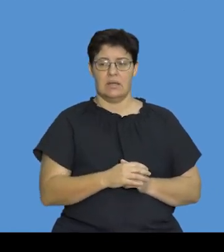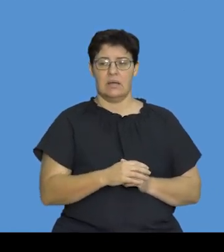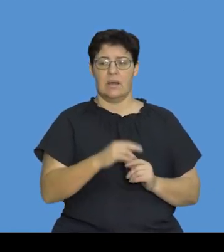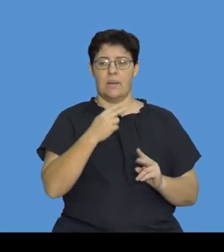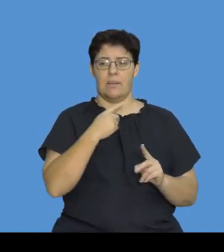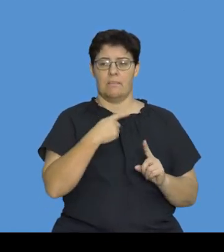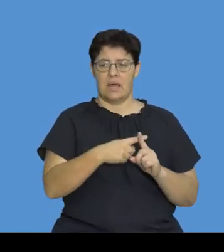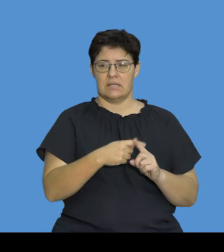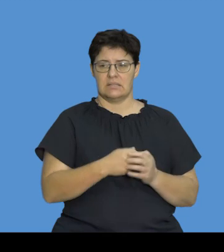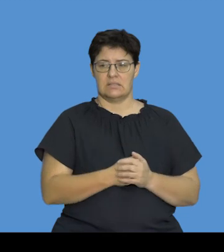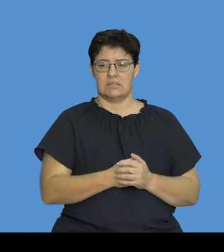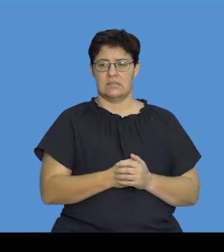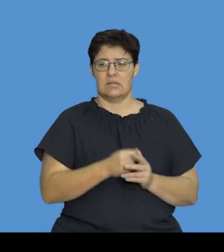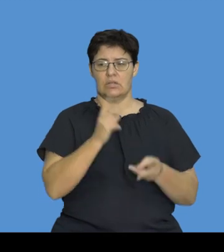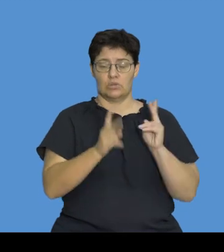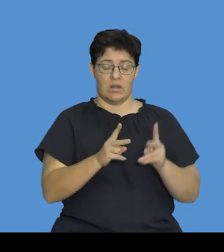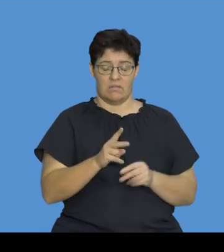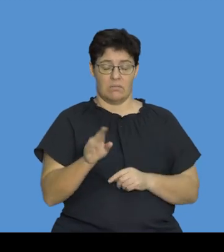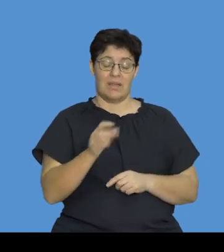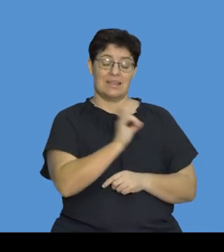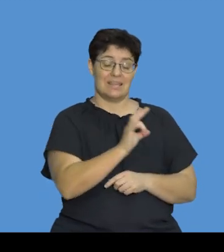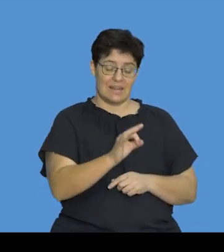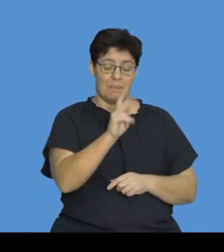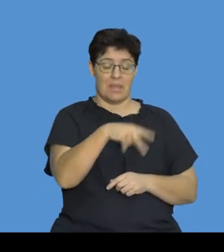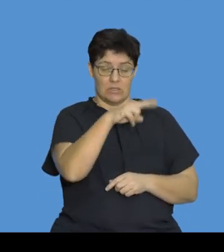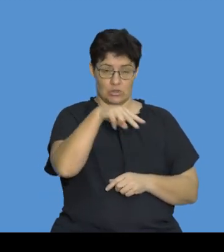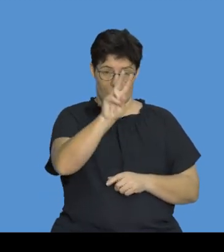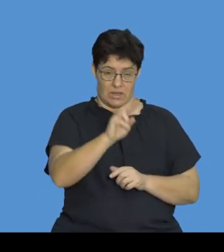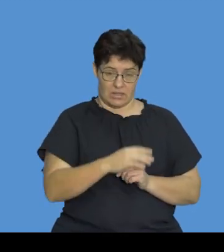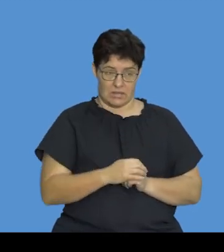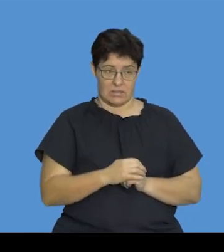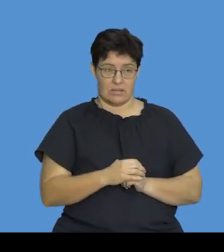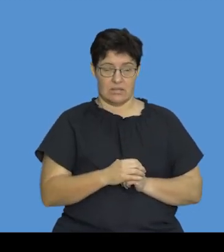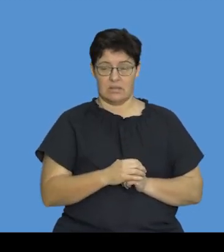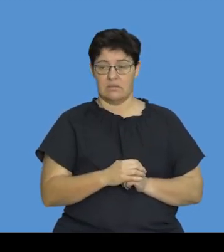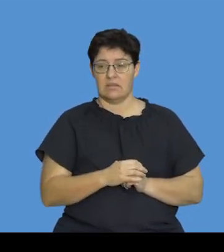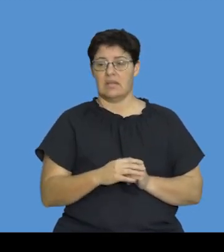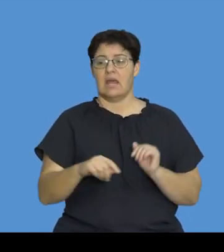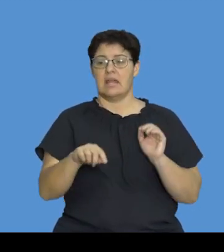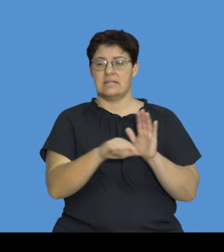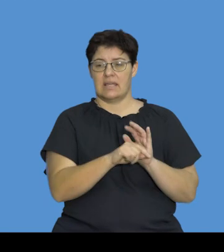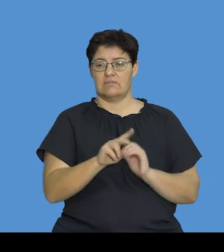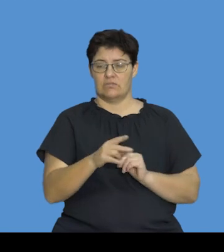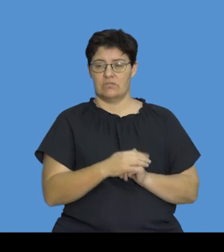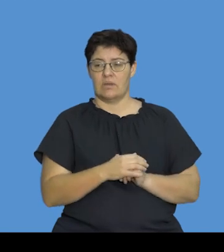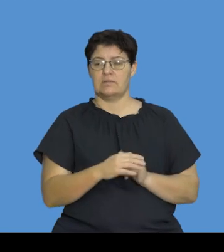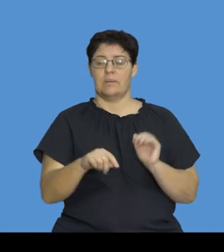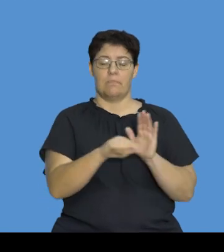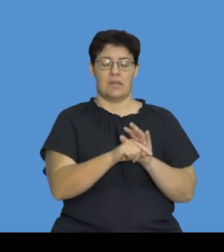the 12p, but the 33 must be p squared. And then negative 2 will be